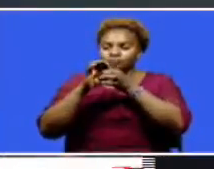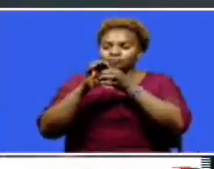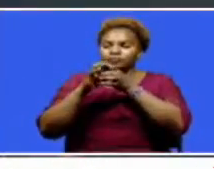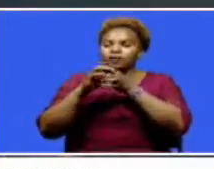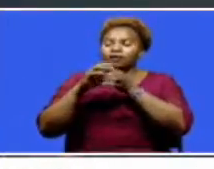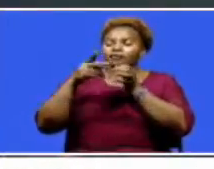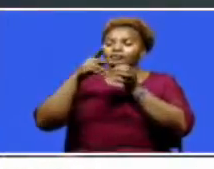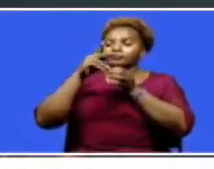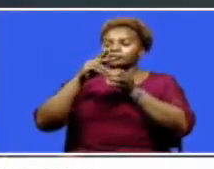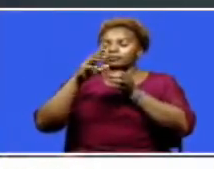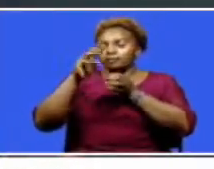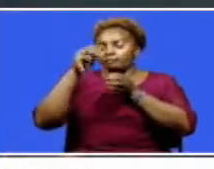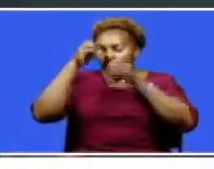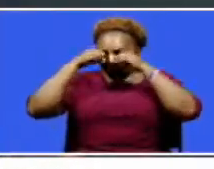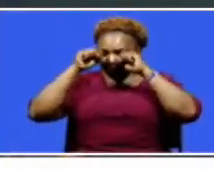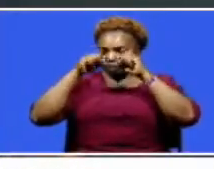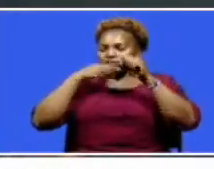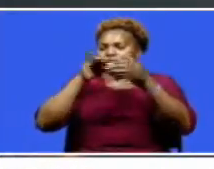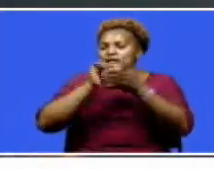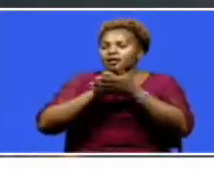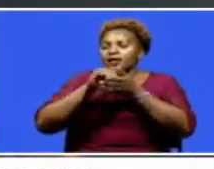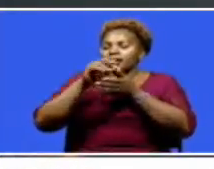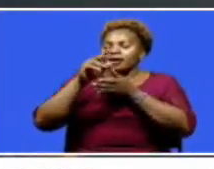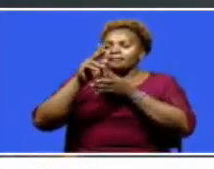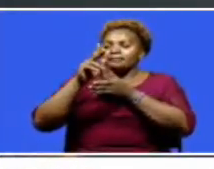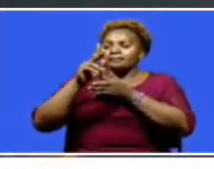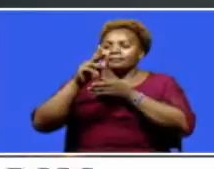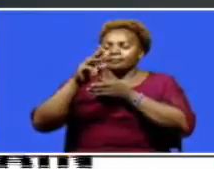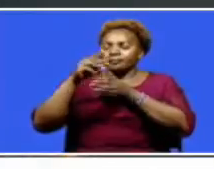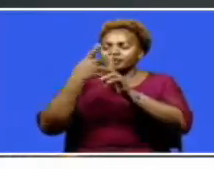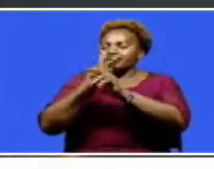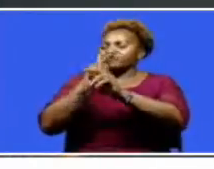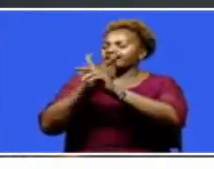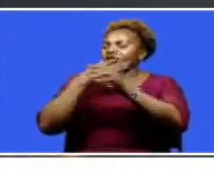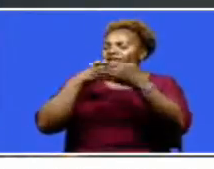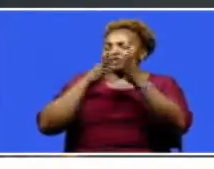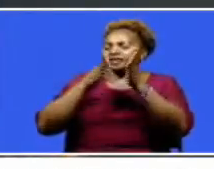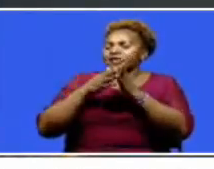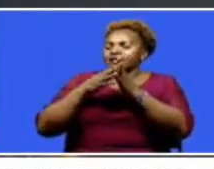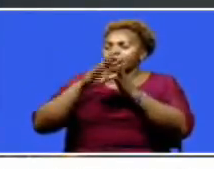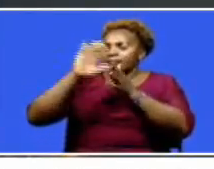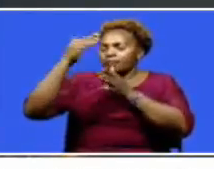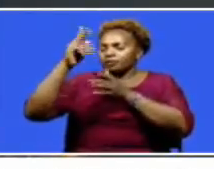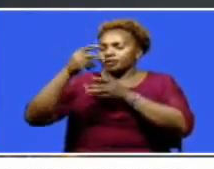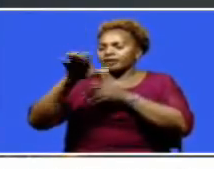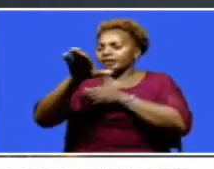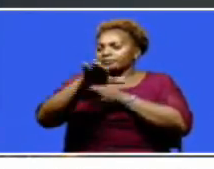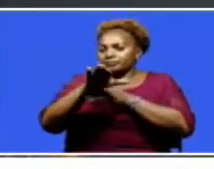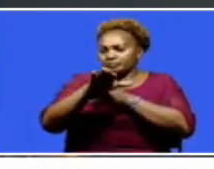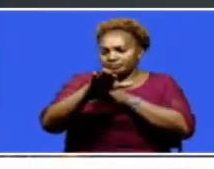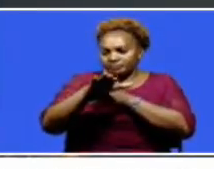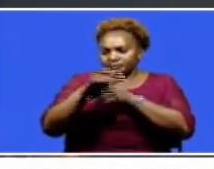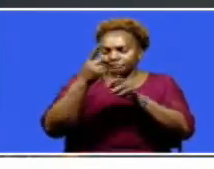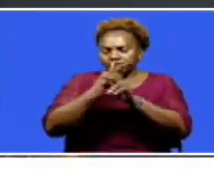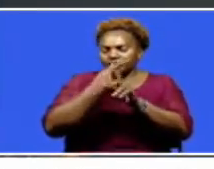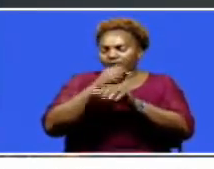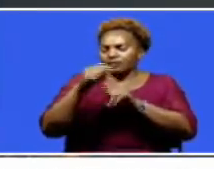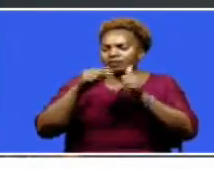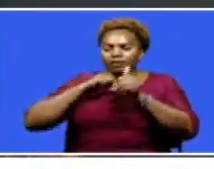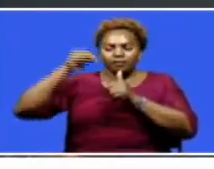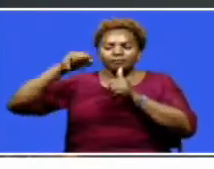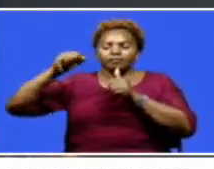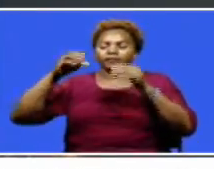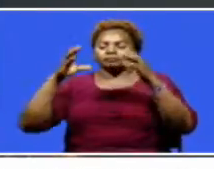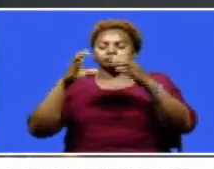of Narc Kenya leader Martha Karua, TSP's Mwangi Kiunjuri, Chama cha Kazi's Moses Kuria, and several other